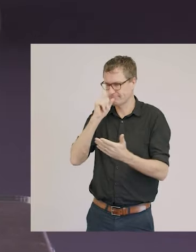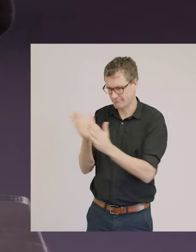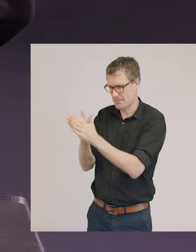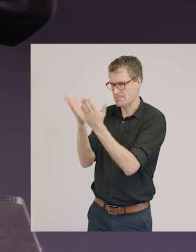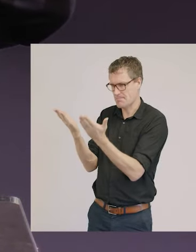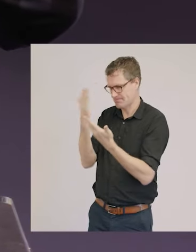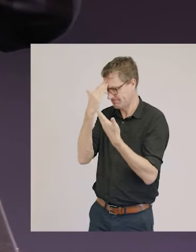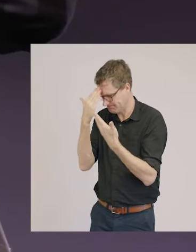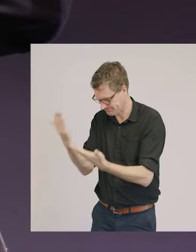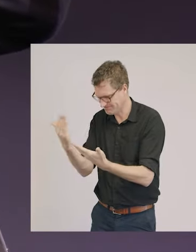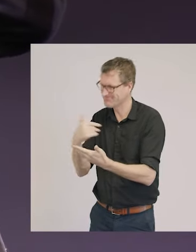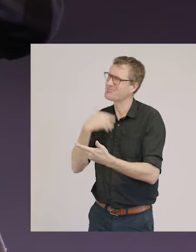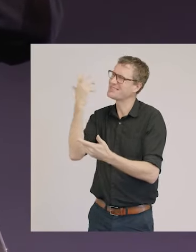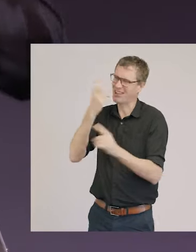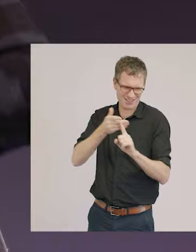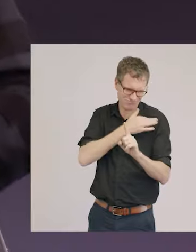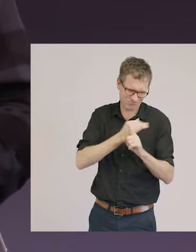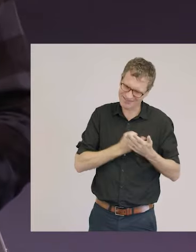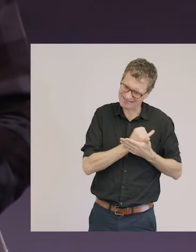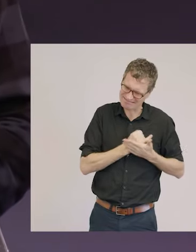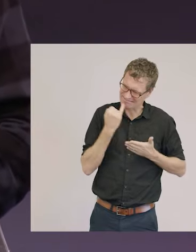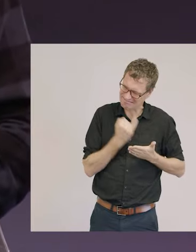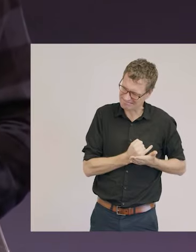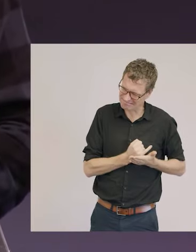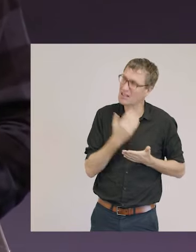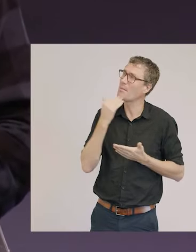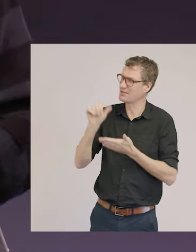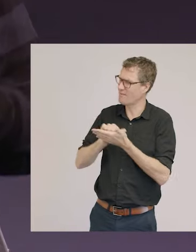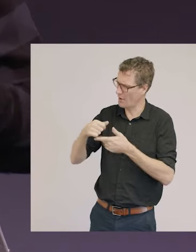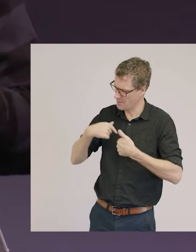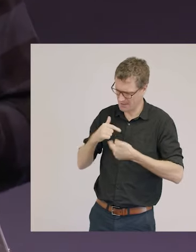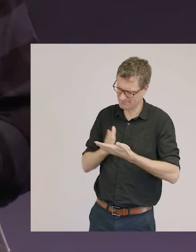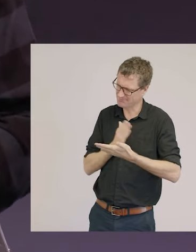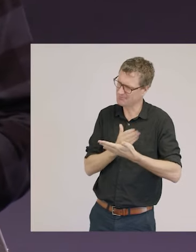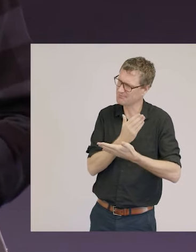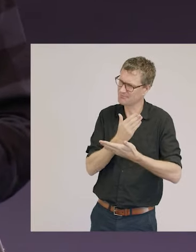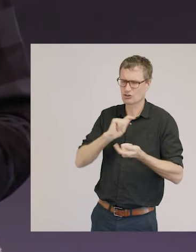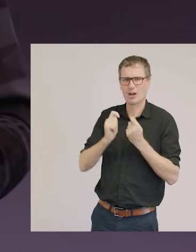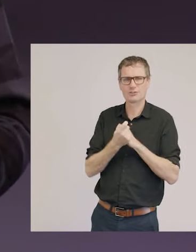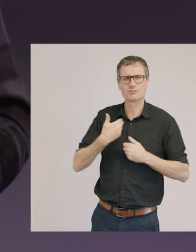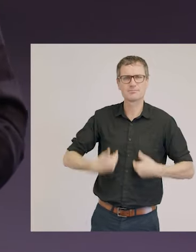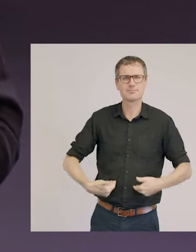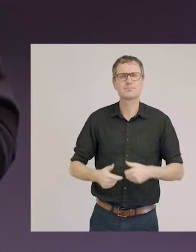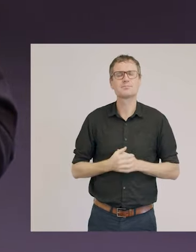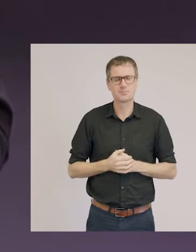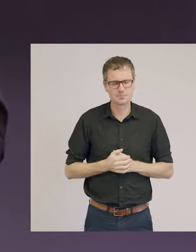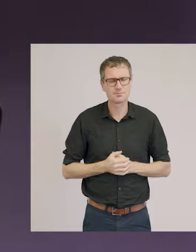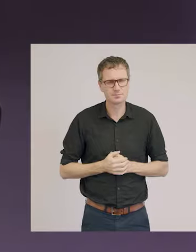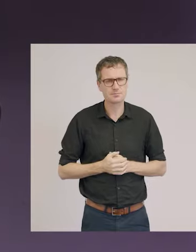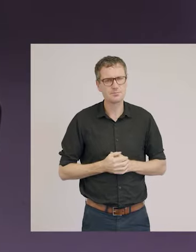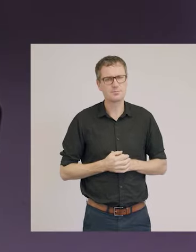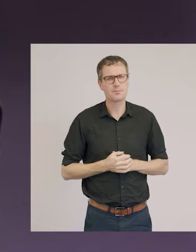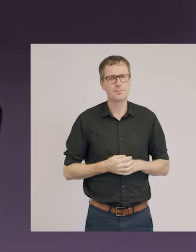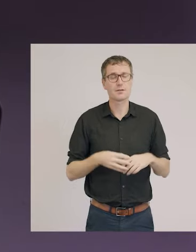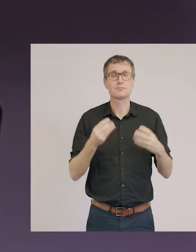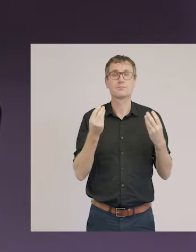you've got to submit to it and say, God, I'm so sorry for the way I've lived. Please forgive me and cleanse me and change me.